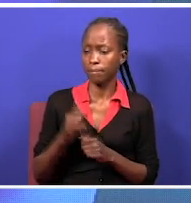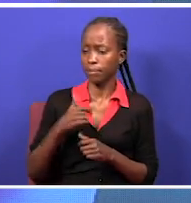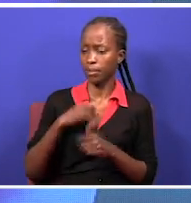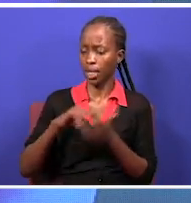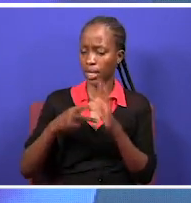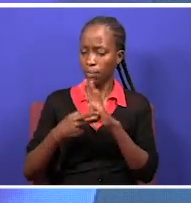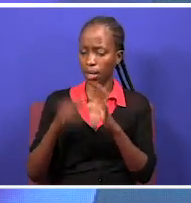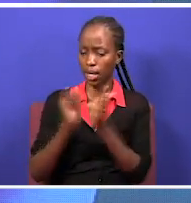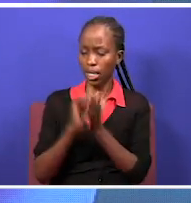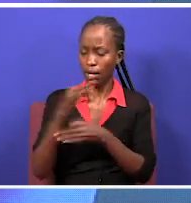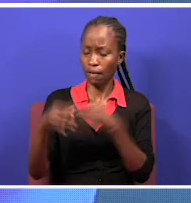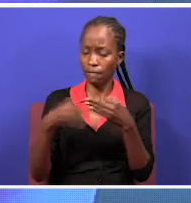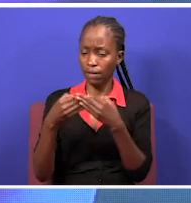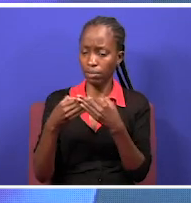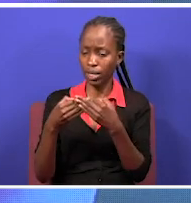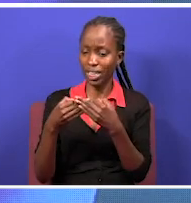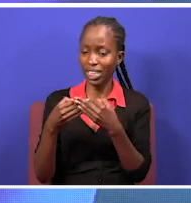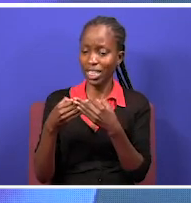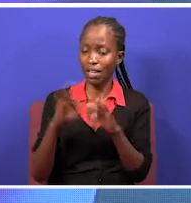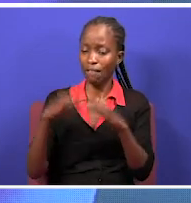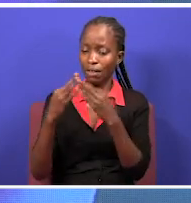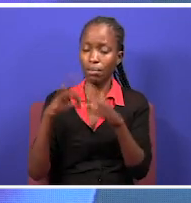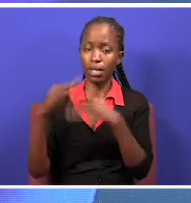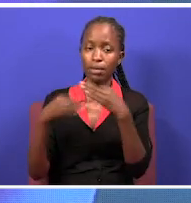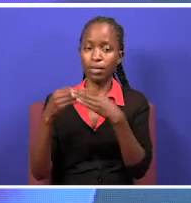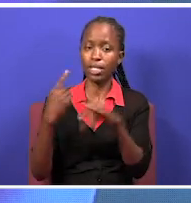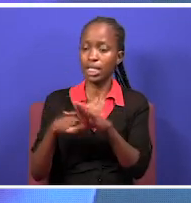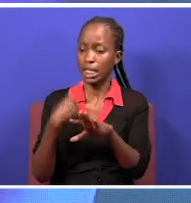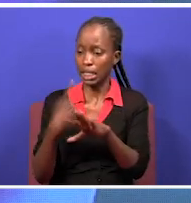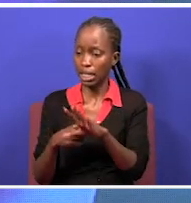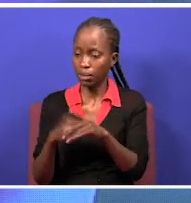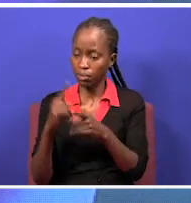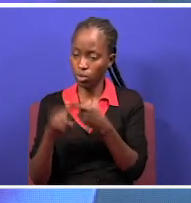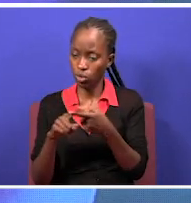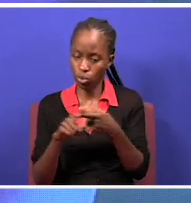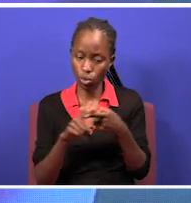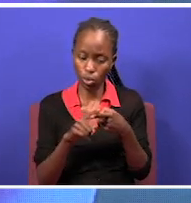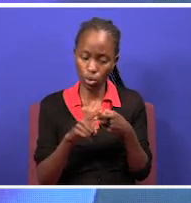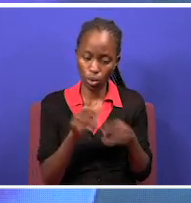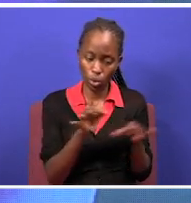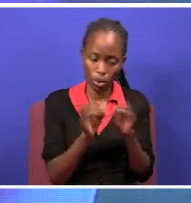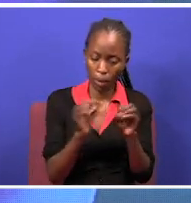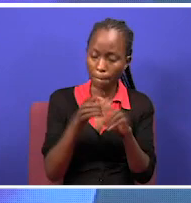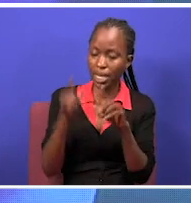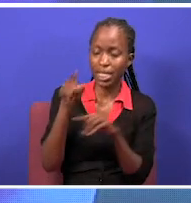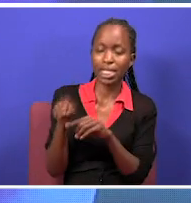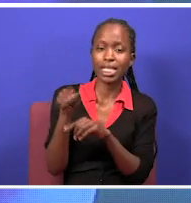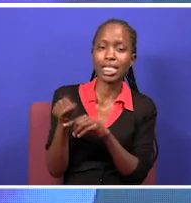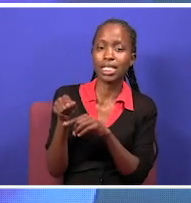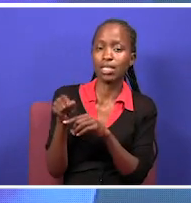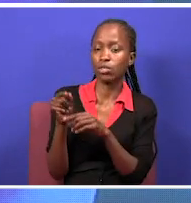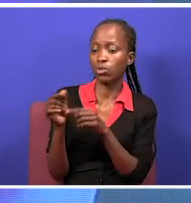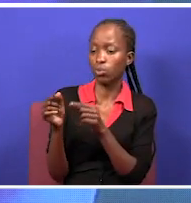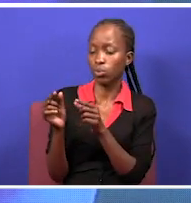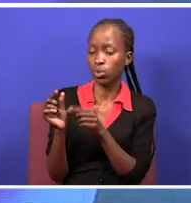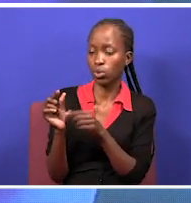a family devotion is a time to do Bible exposition. In any case, it should be short, you know, in accordance